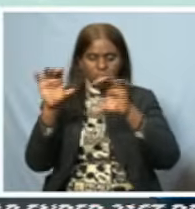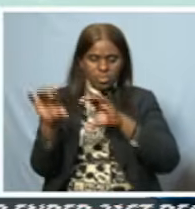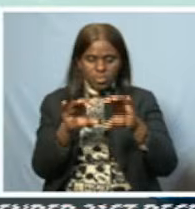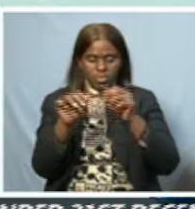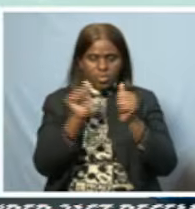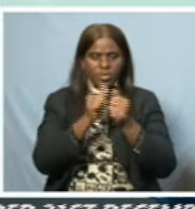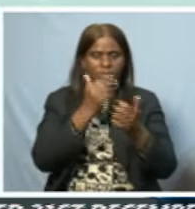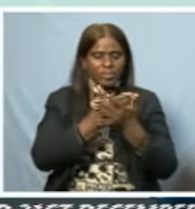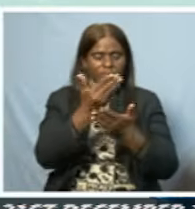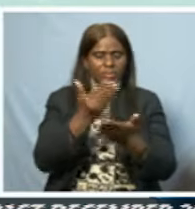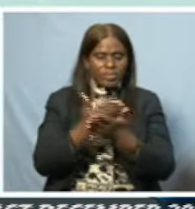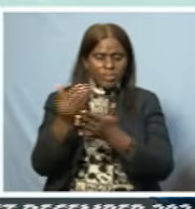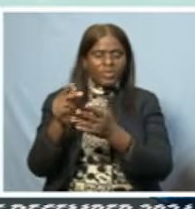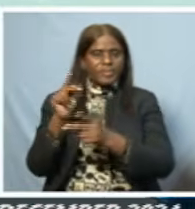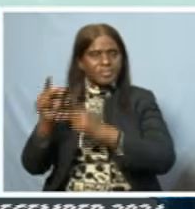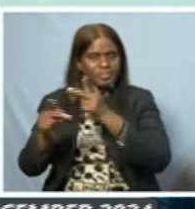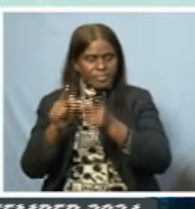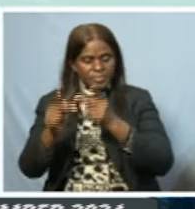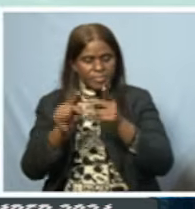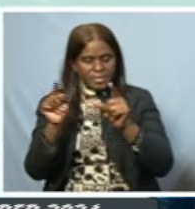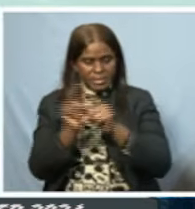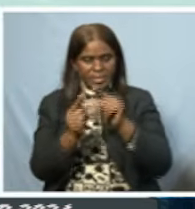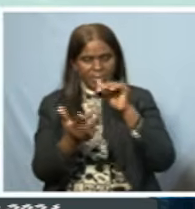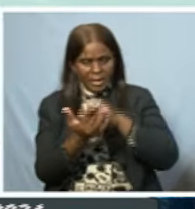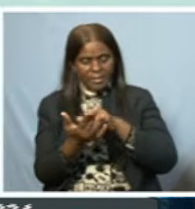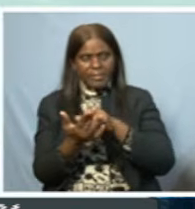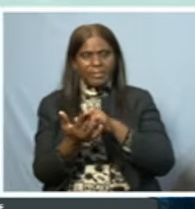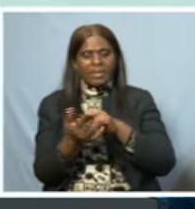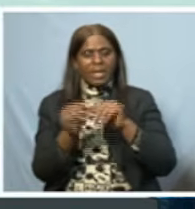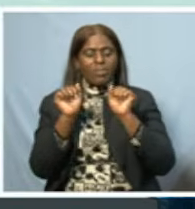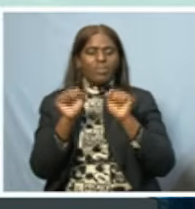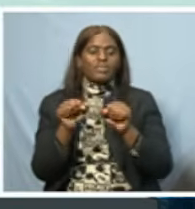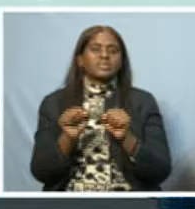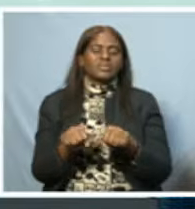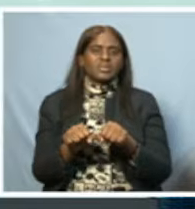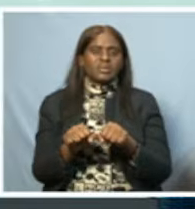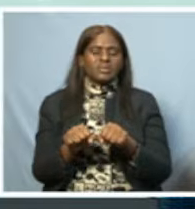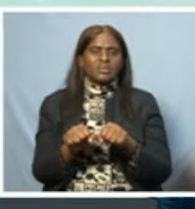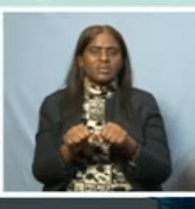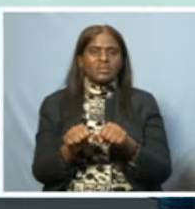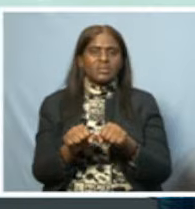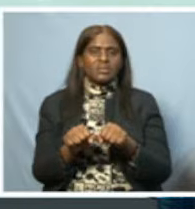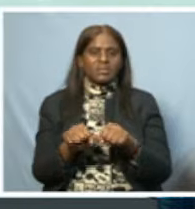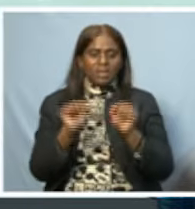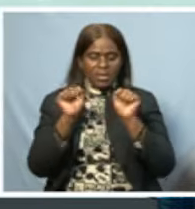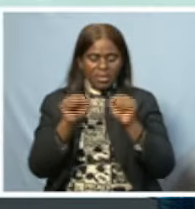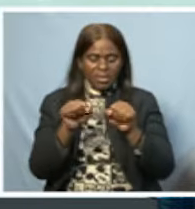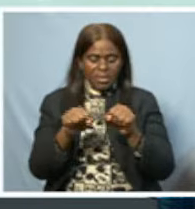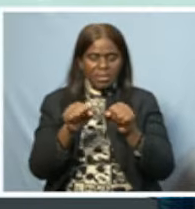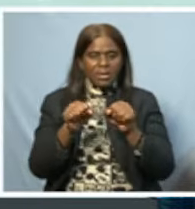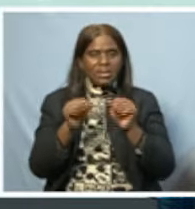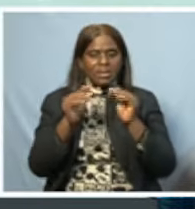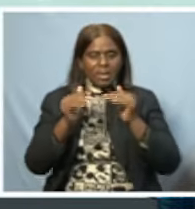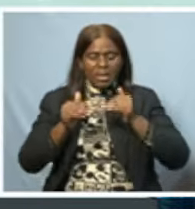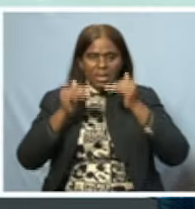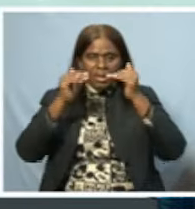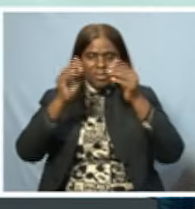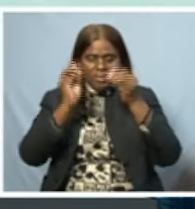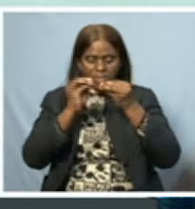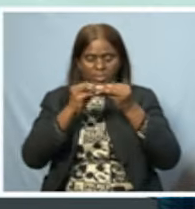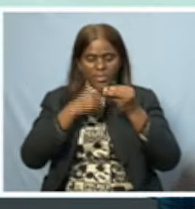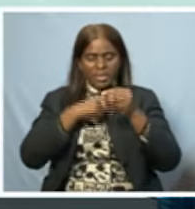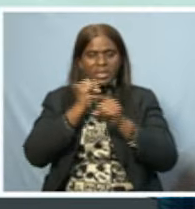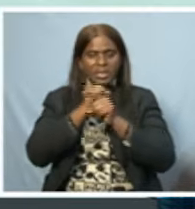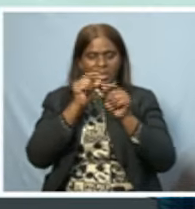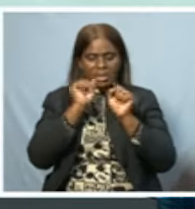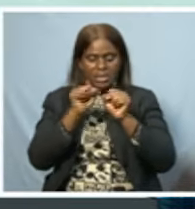surrounding procurement. The dumping site, all the is not needed, and that saving our as well as matters in